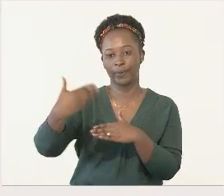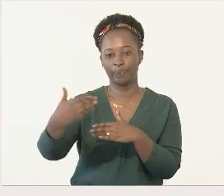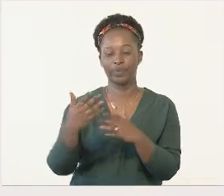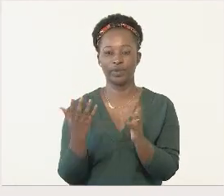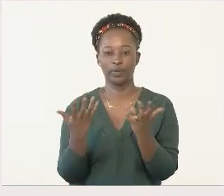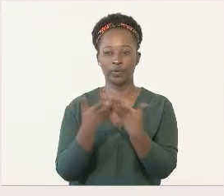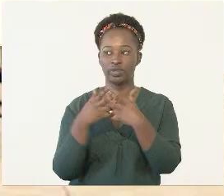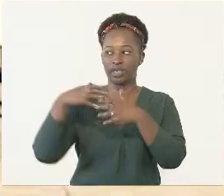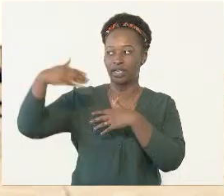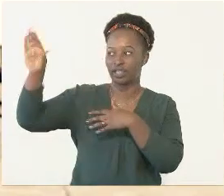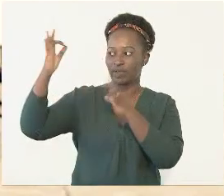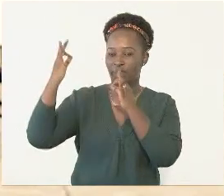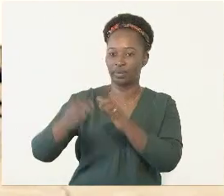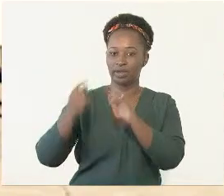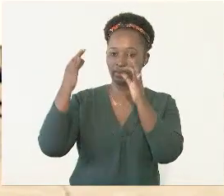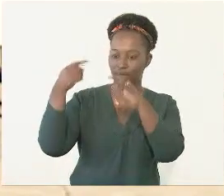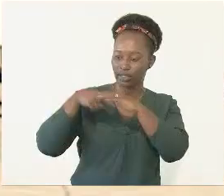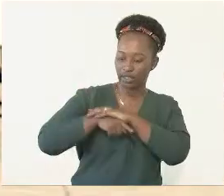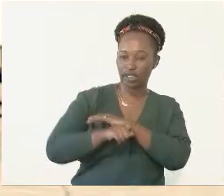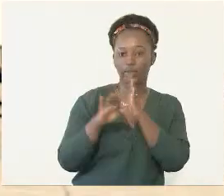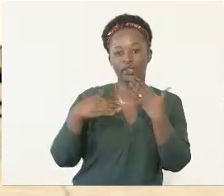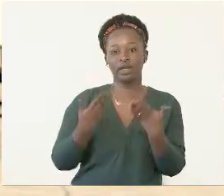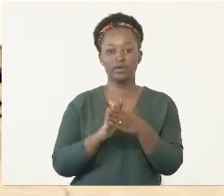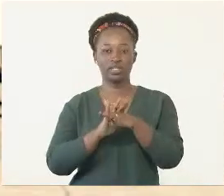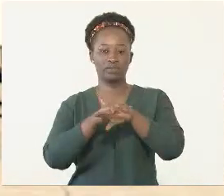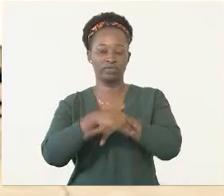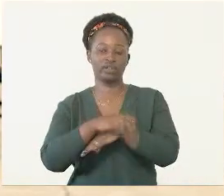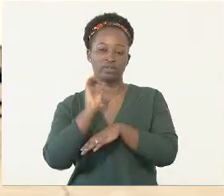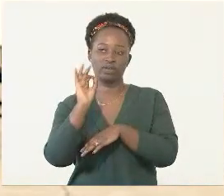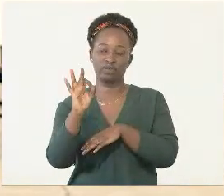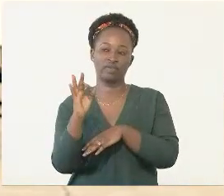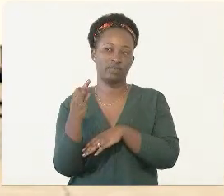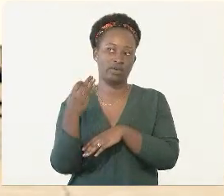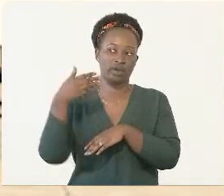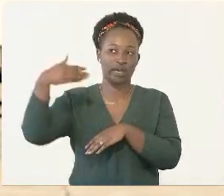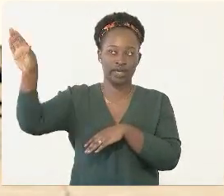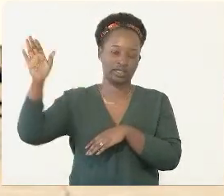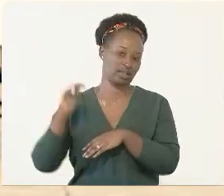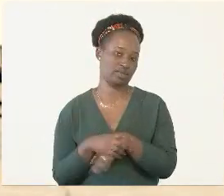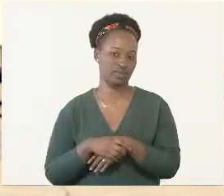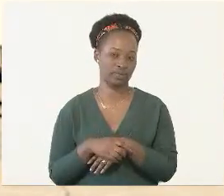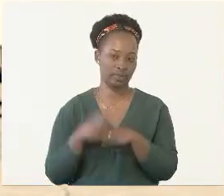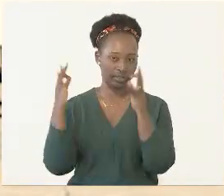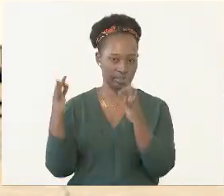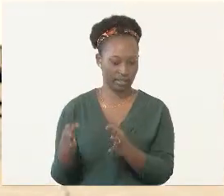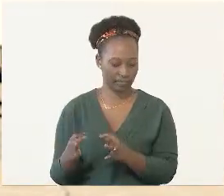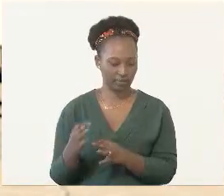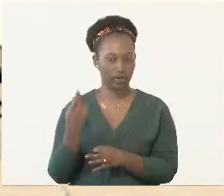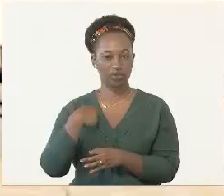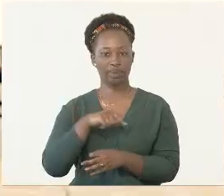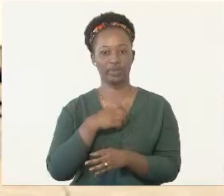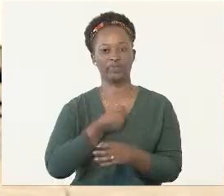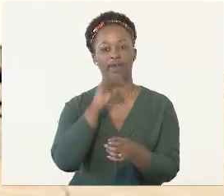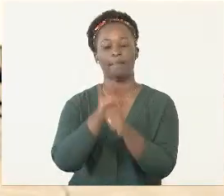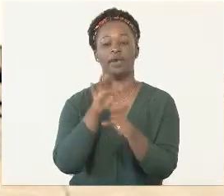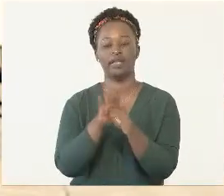regardless of external factors or regardless of the influence of external influence. All right? So we have very many